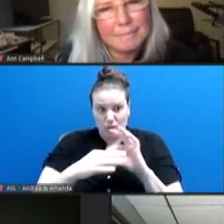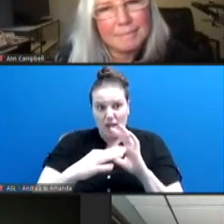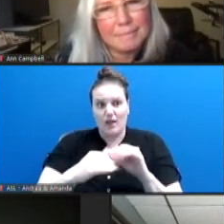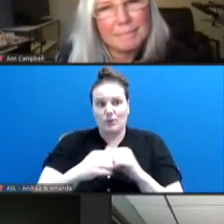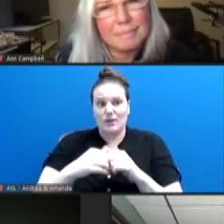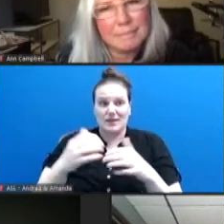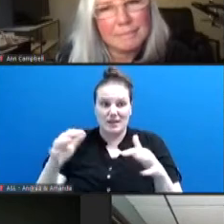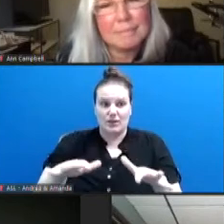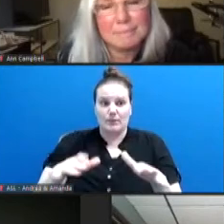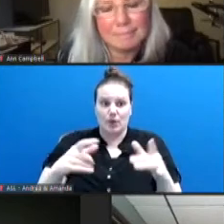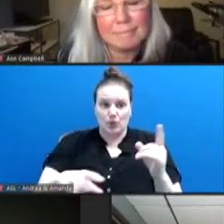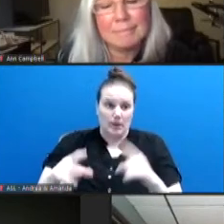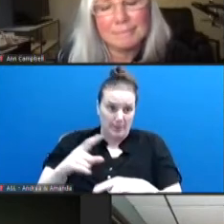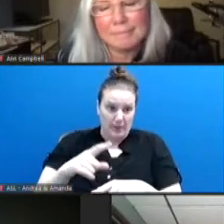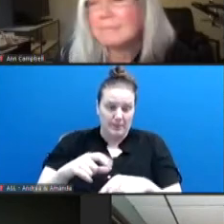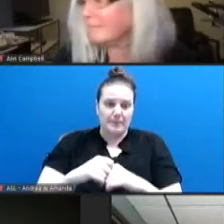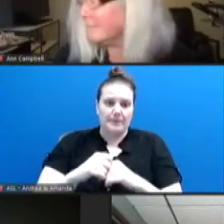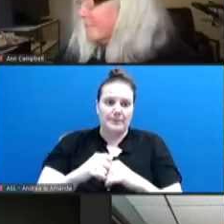settlement agreement